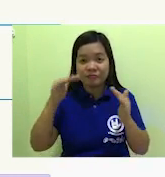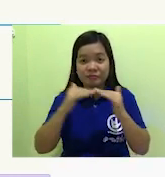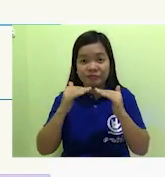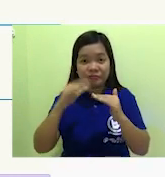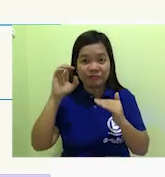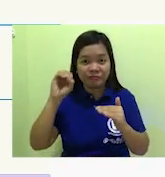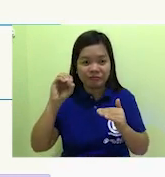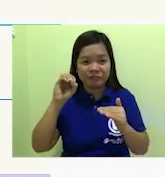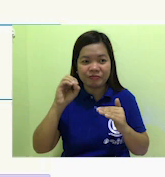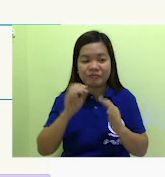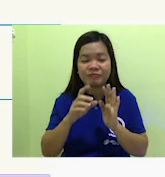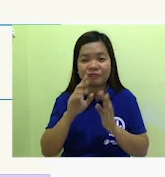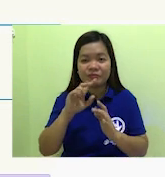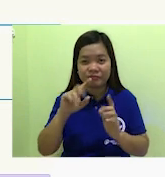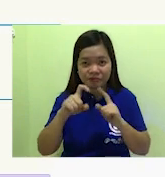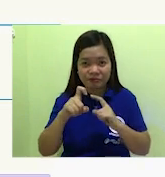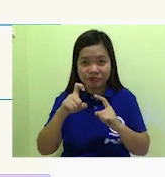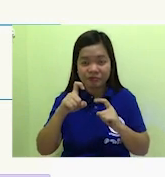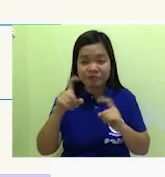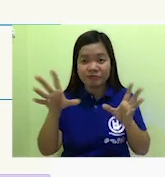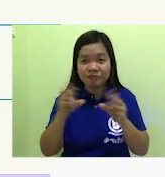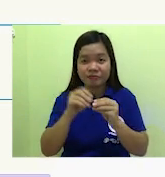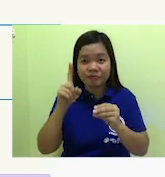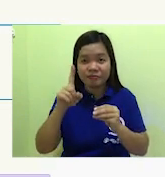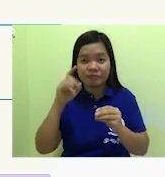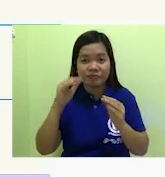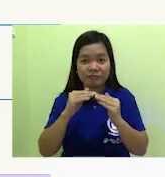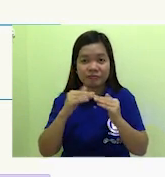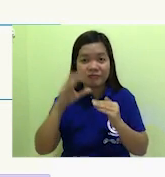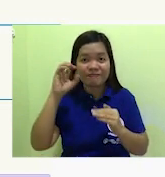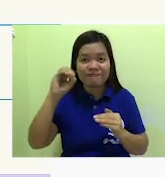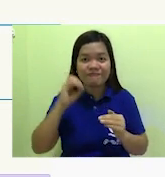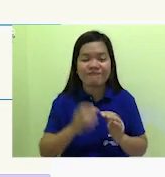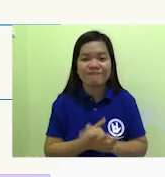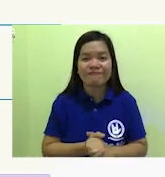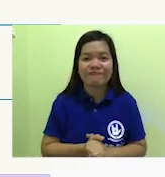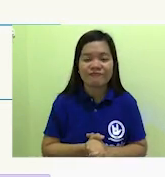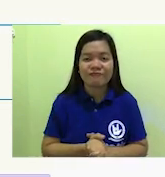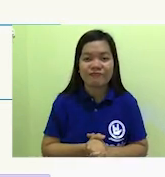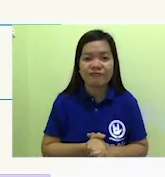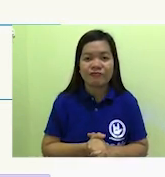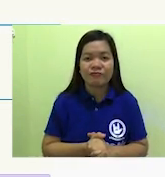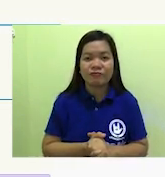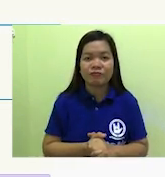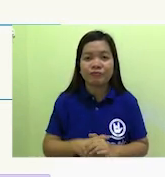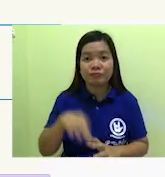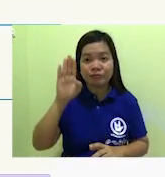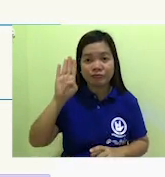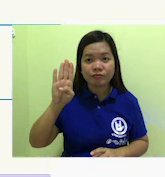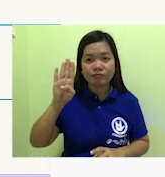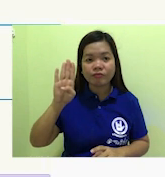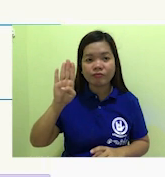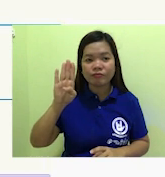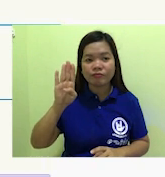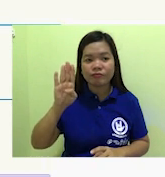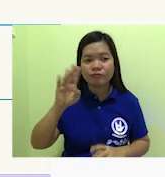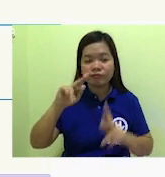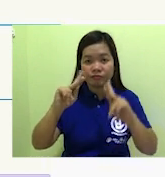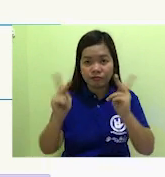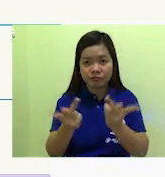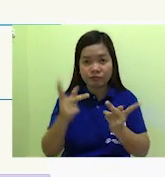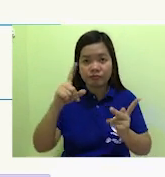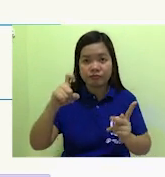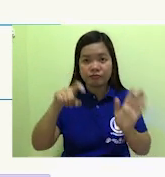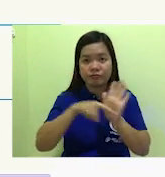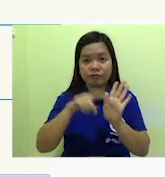x minus 3 equals 0 and x plus 1 equals 0. Letter